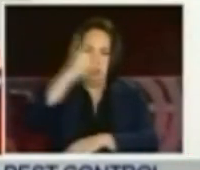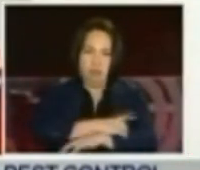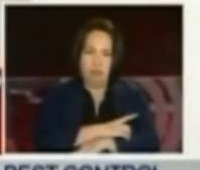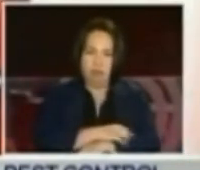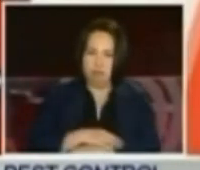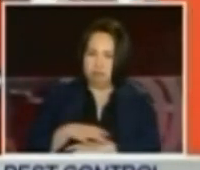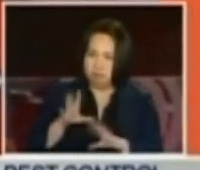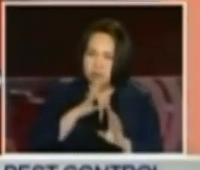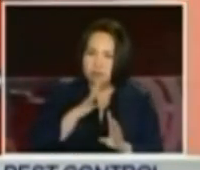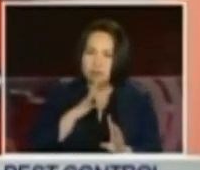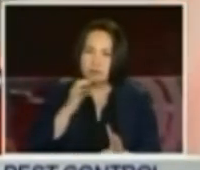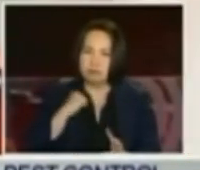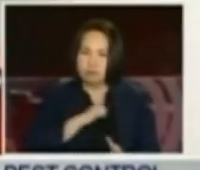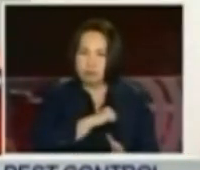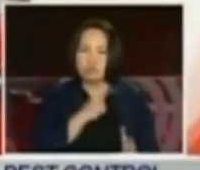approved.